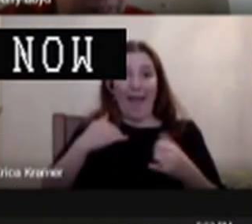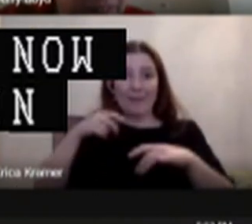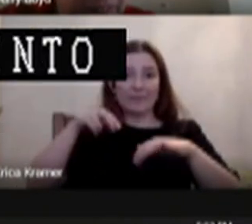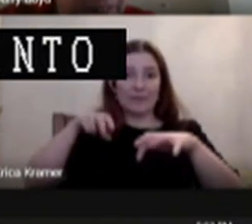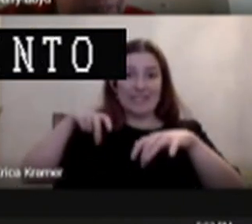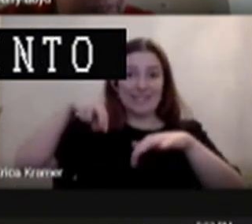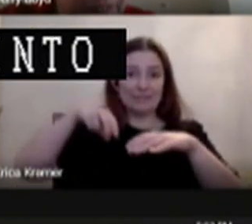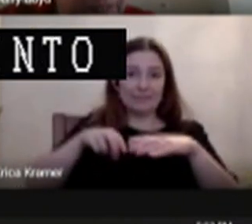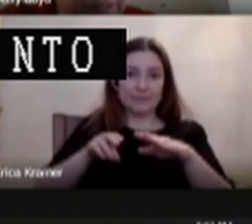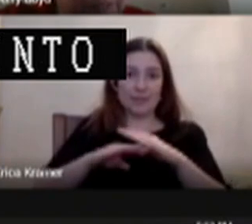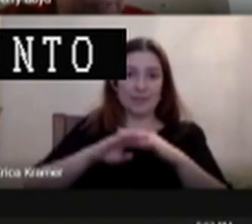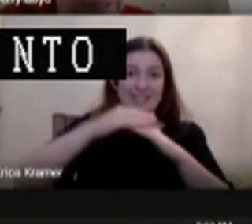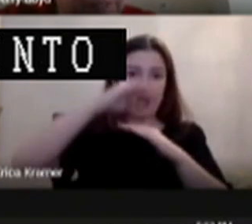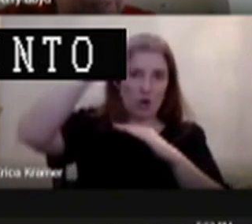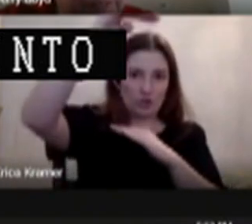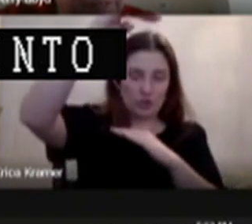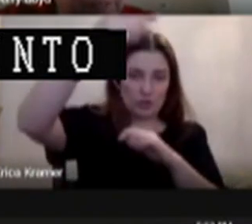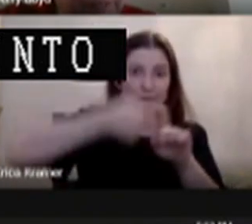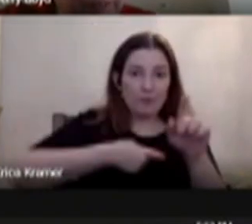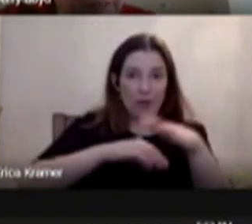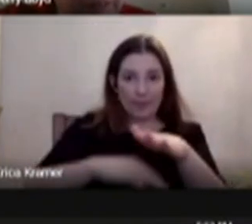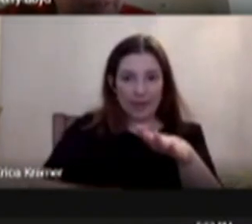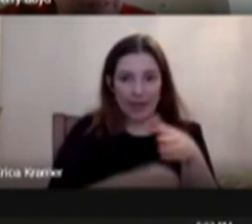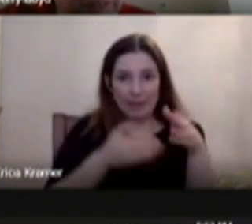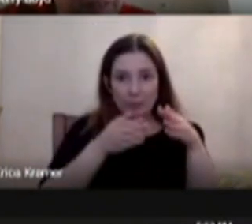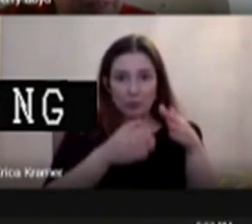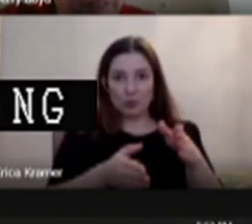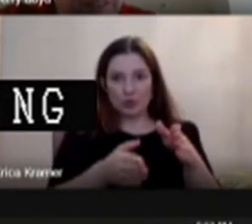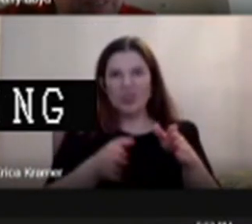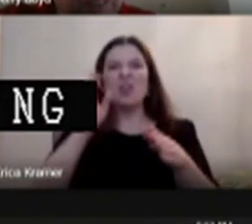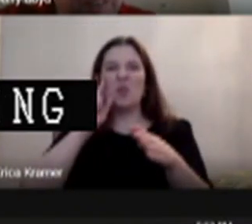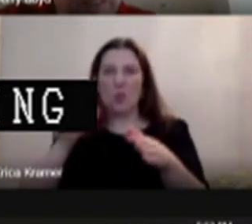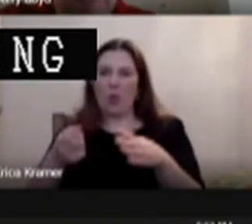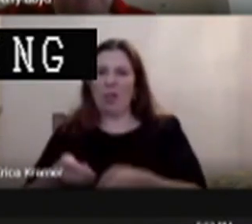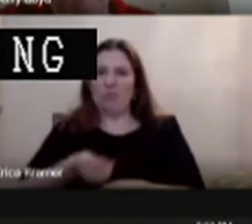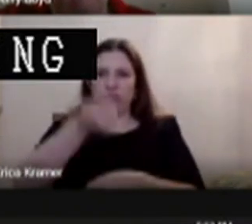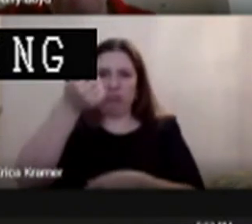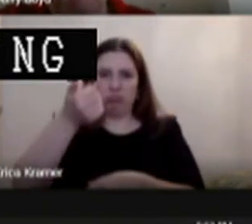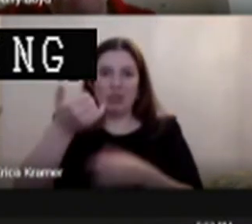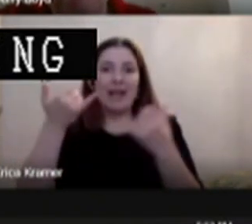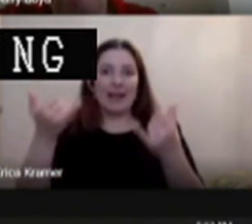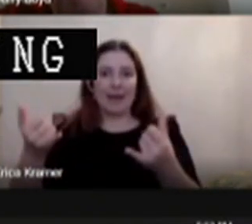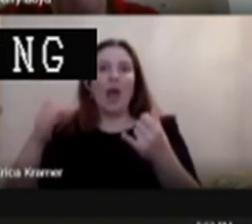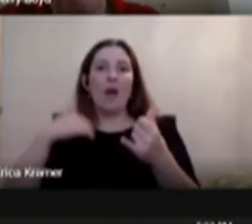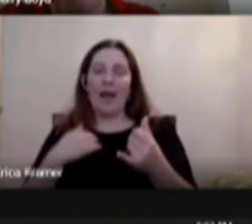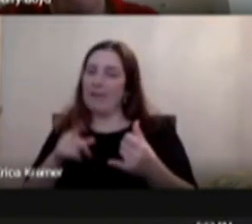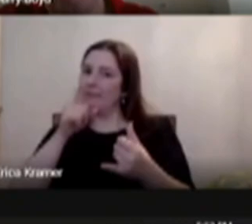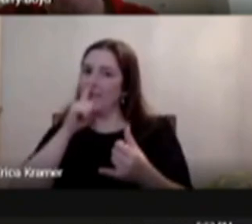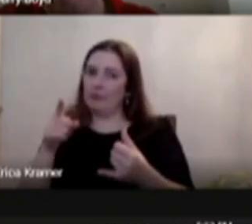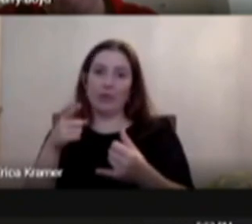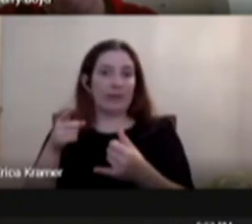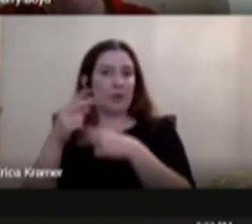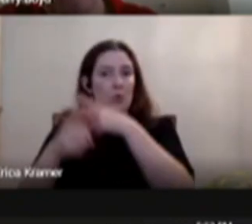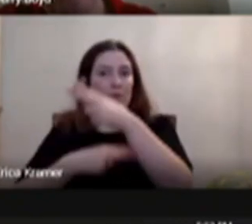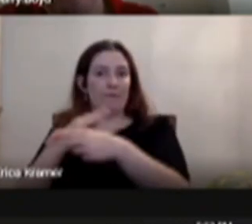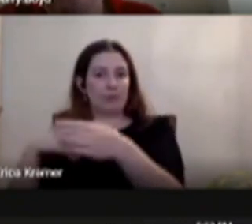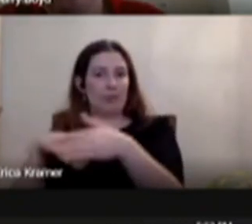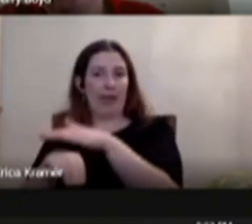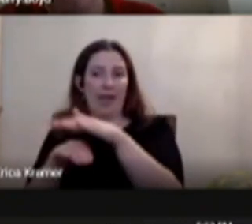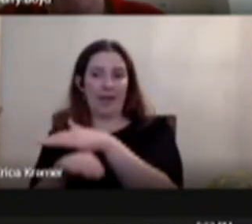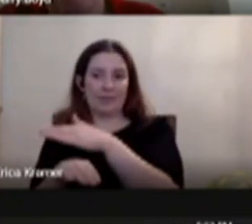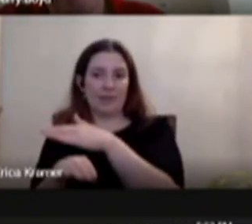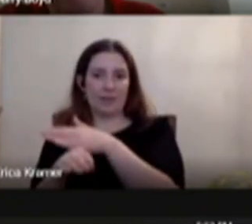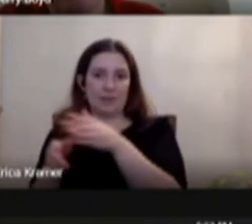Cambridge Street, there's now a welcoming access point. From Congress Street, the same thing, a really welcoming access point. There are